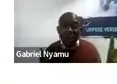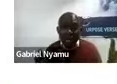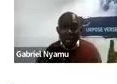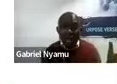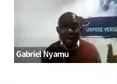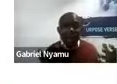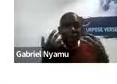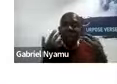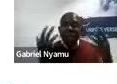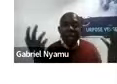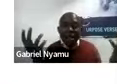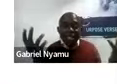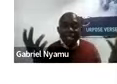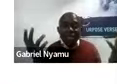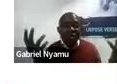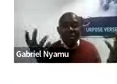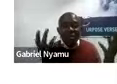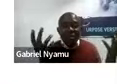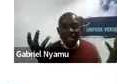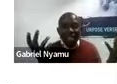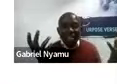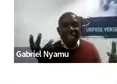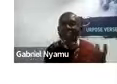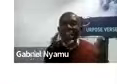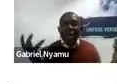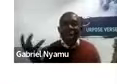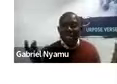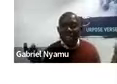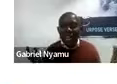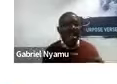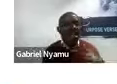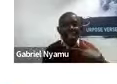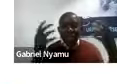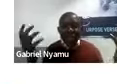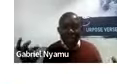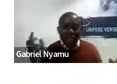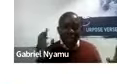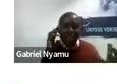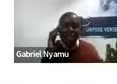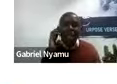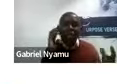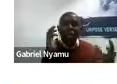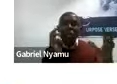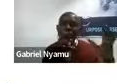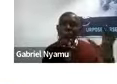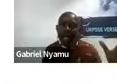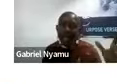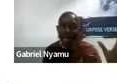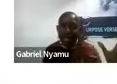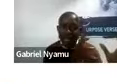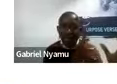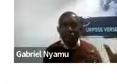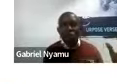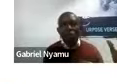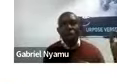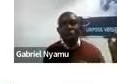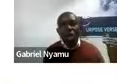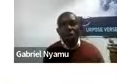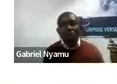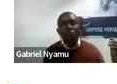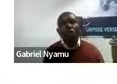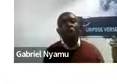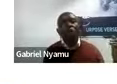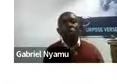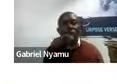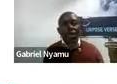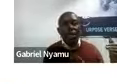purpose is your bias. Like for me, my bias is just transforming people's mindset. It's my bias. Naturally, that's my bias. So if you pick that, then what you try